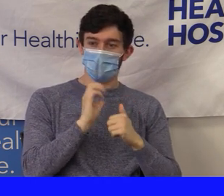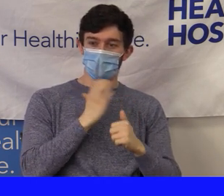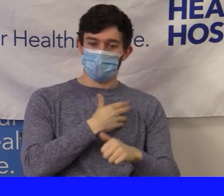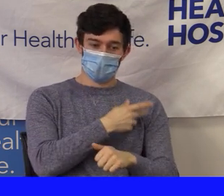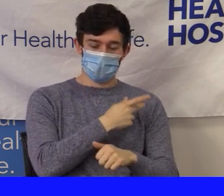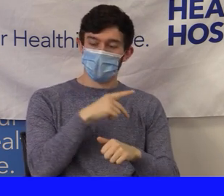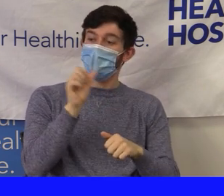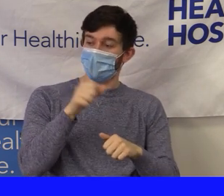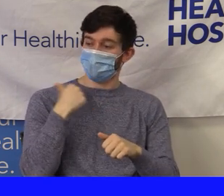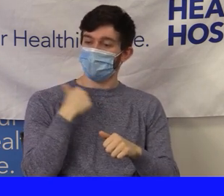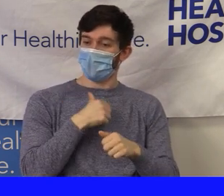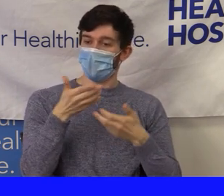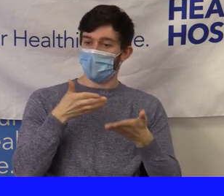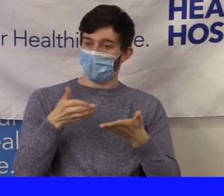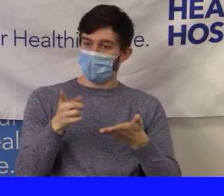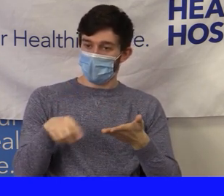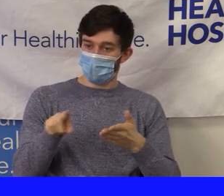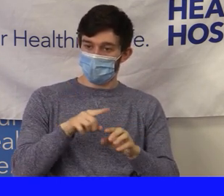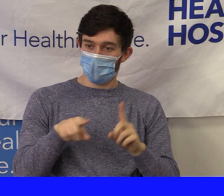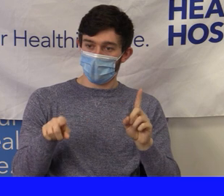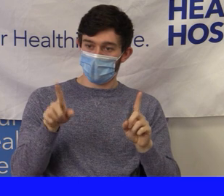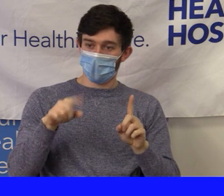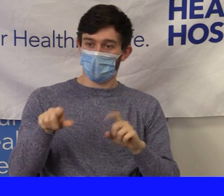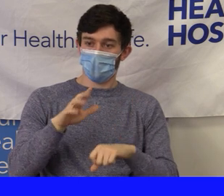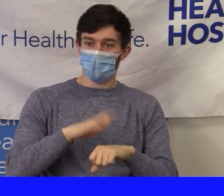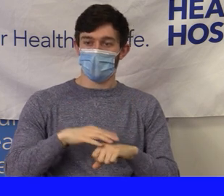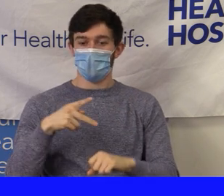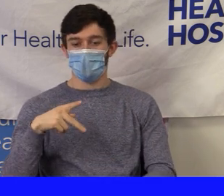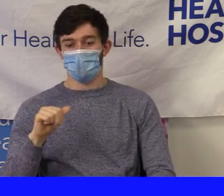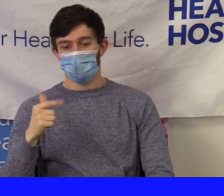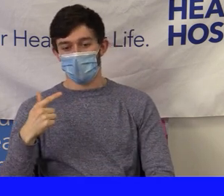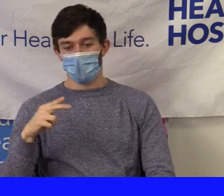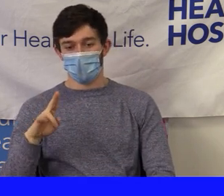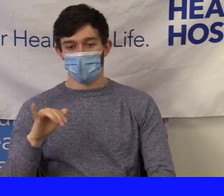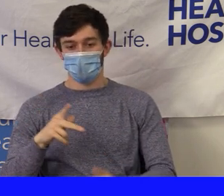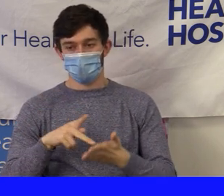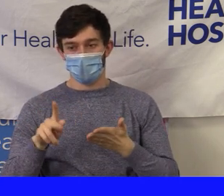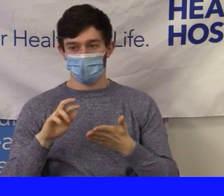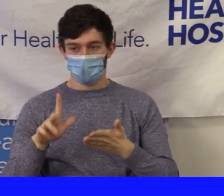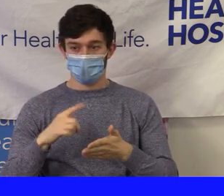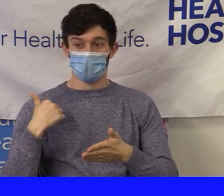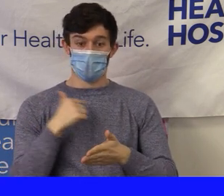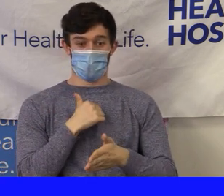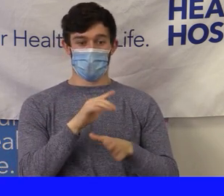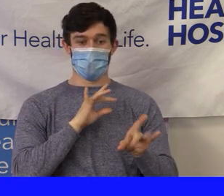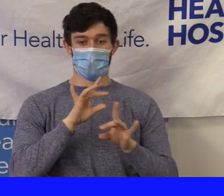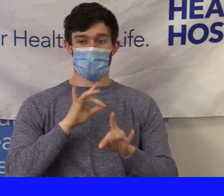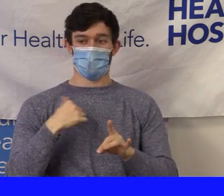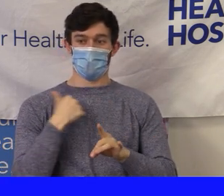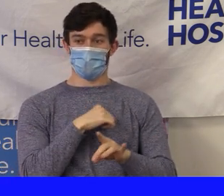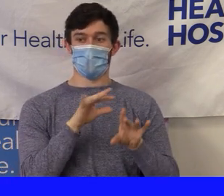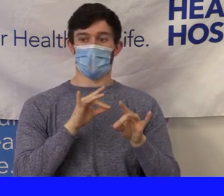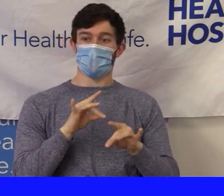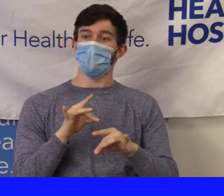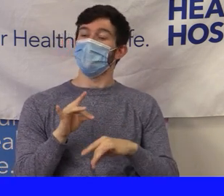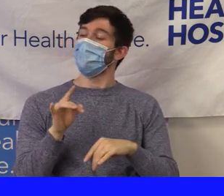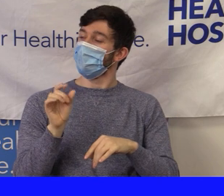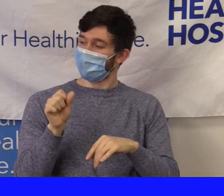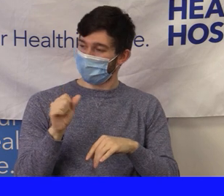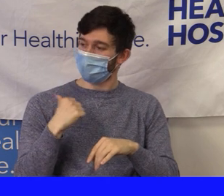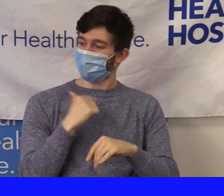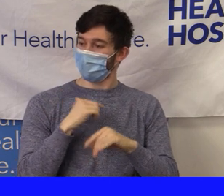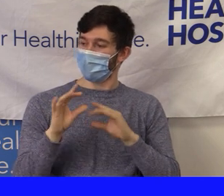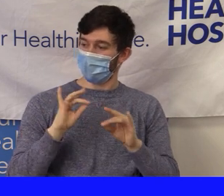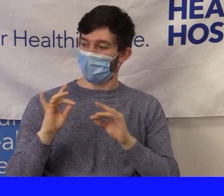them, but we put them on PAGNI payroll. So we select them. Oh, you select them.